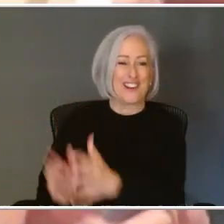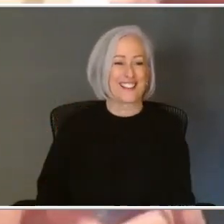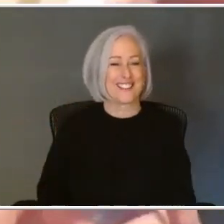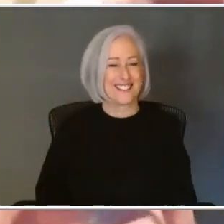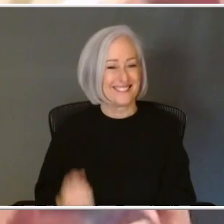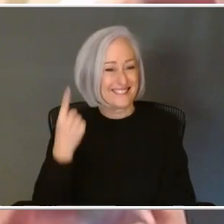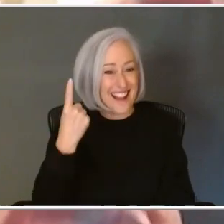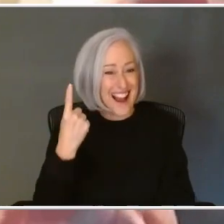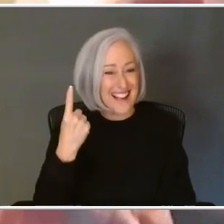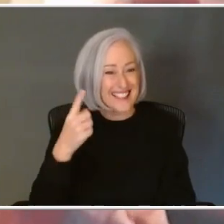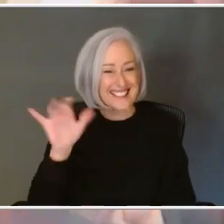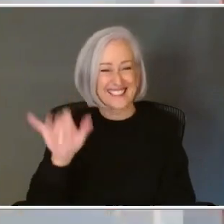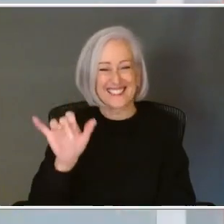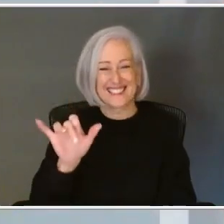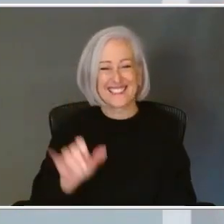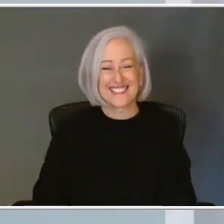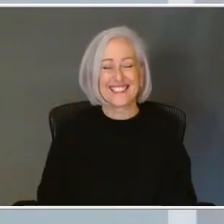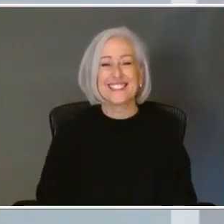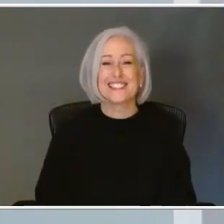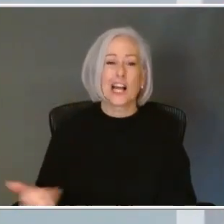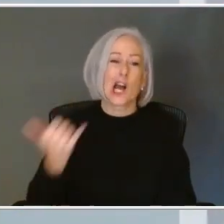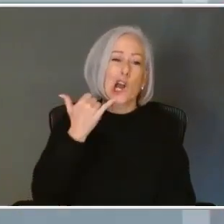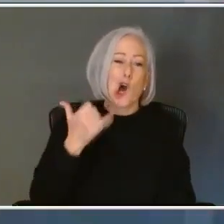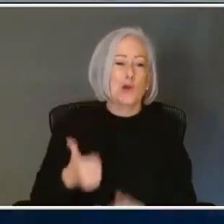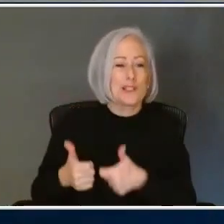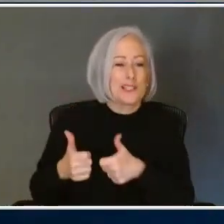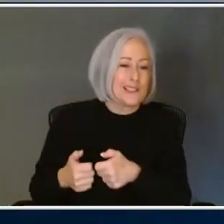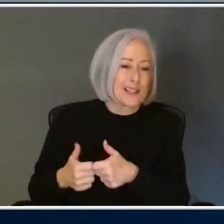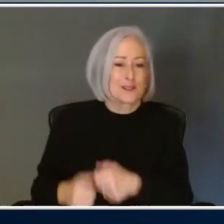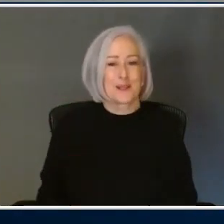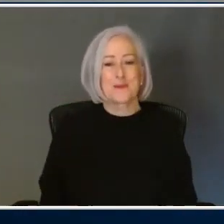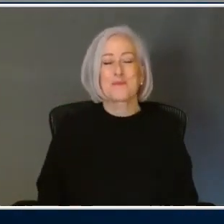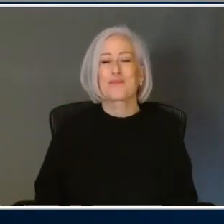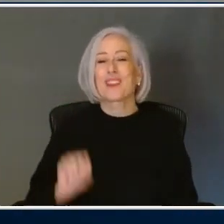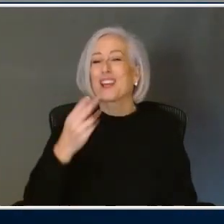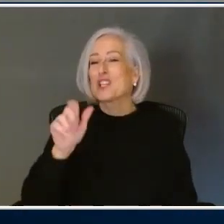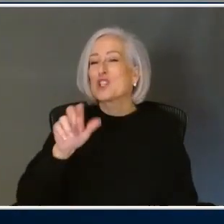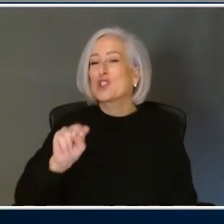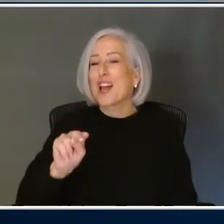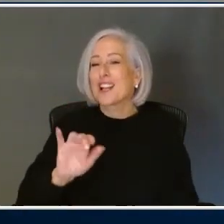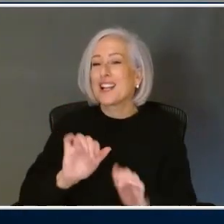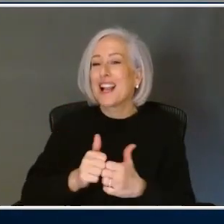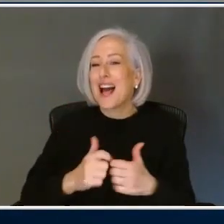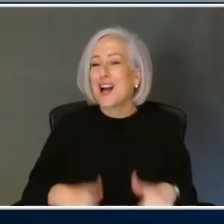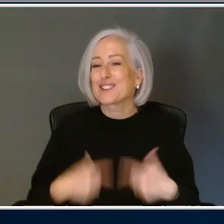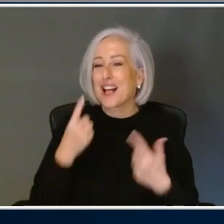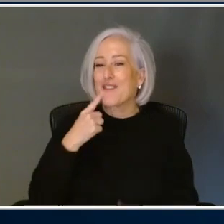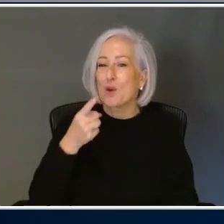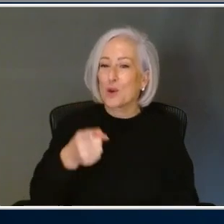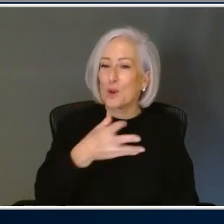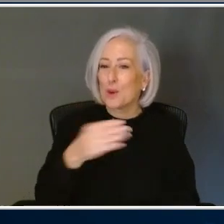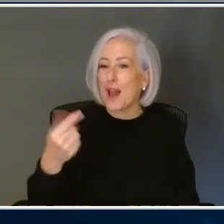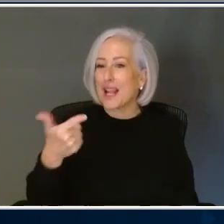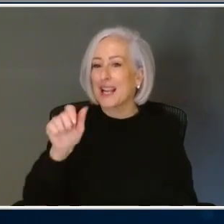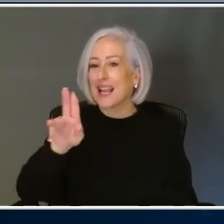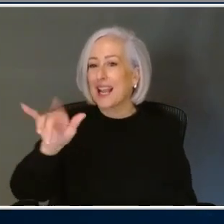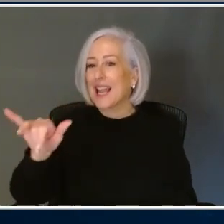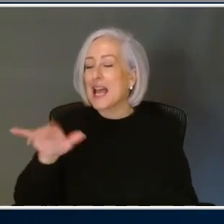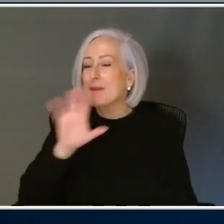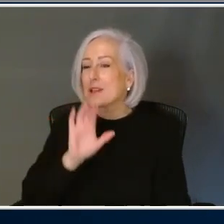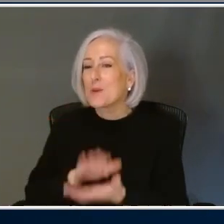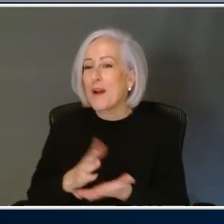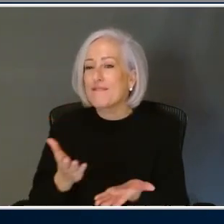All right, call me, text me. Shannon, how's life for you and your wife, Gabby? What was that question? I'm